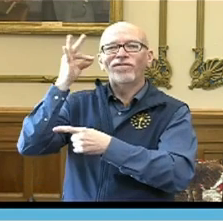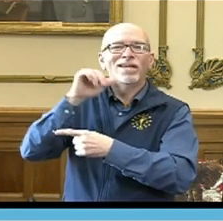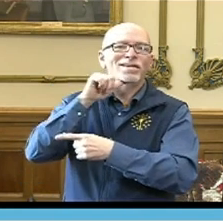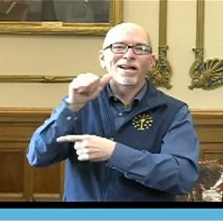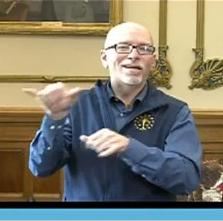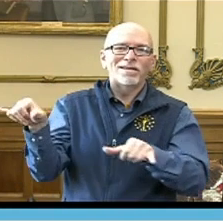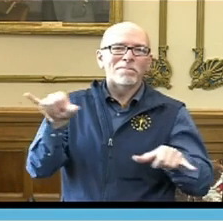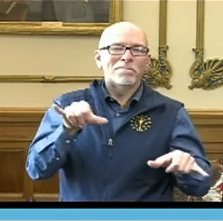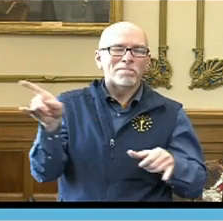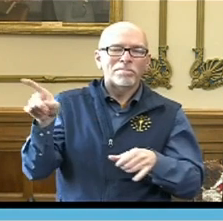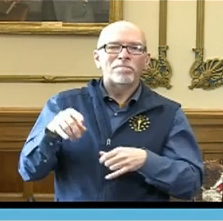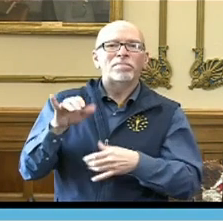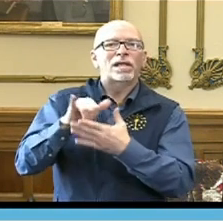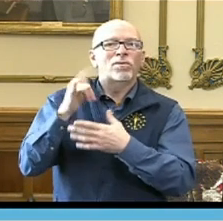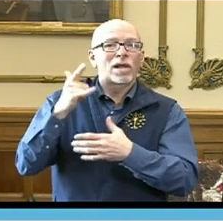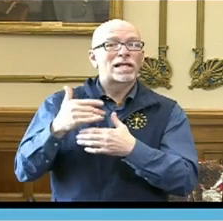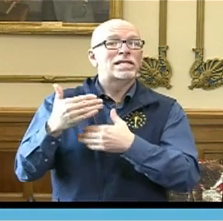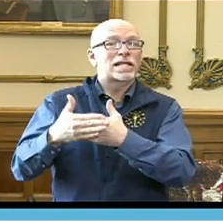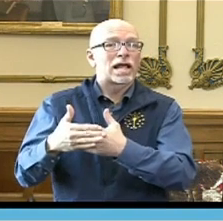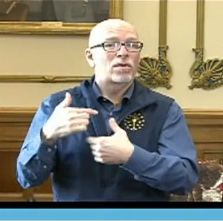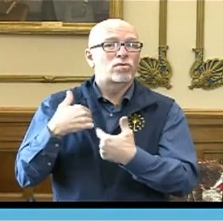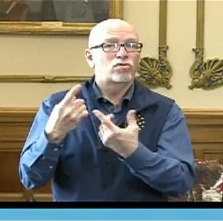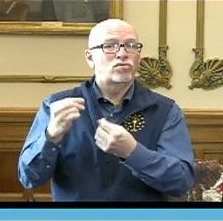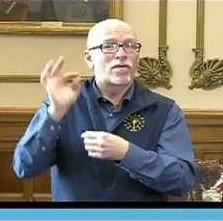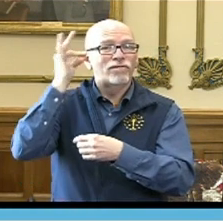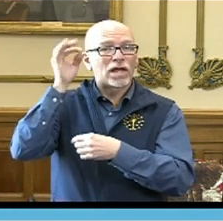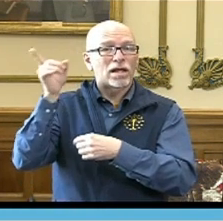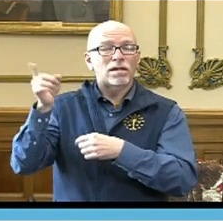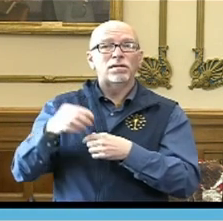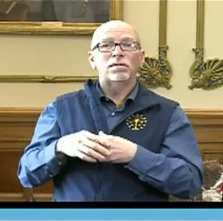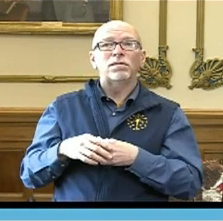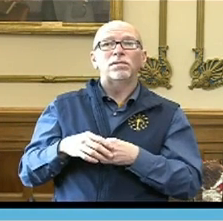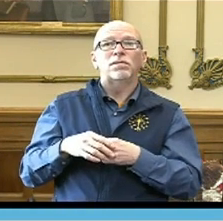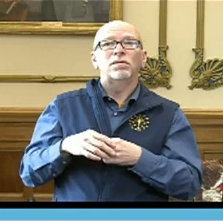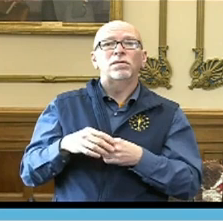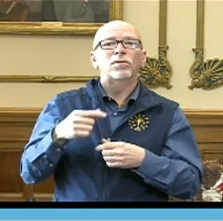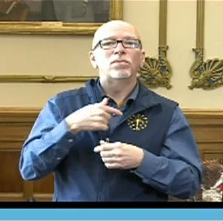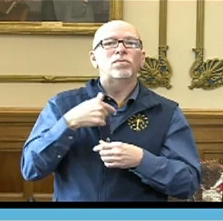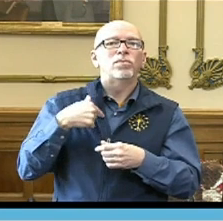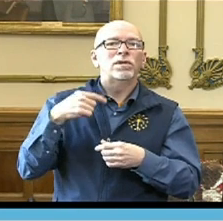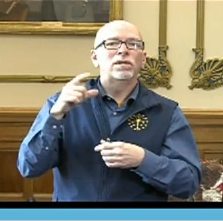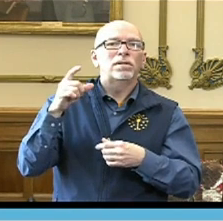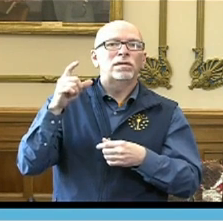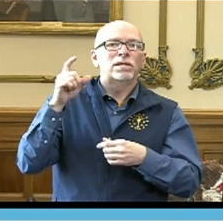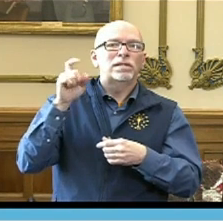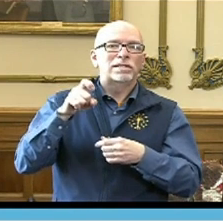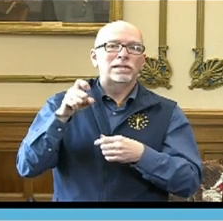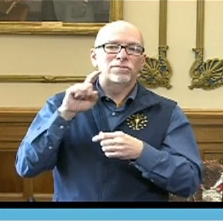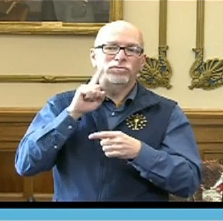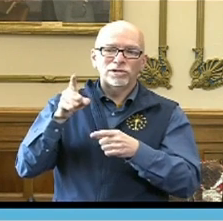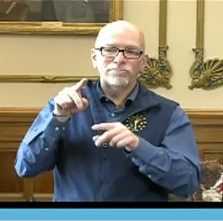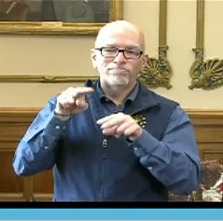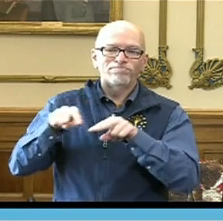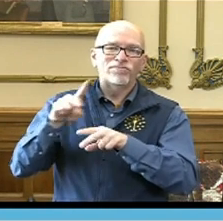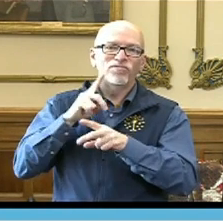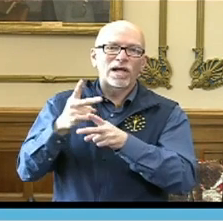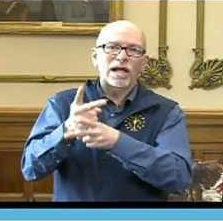level. So that's why the next step from the feds is going to be, I think, metered out pretty carefully.